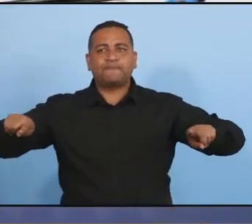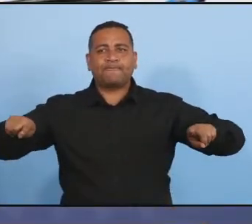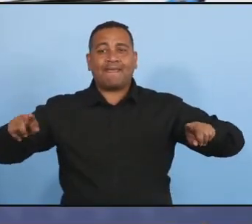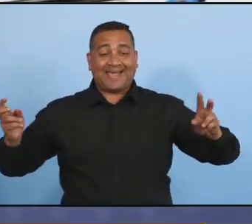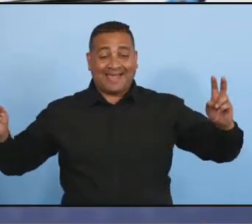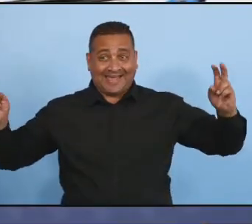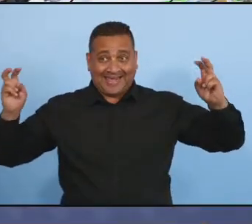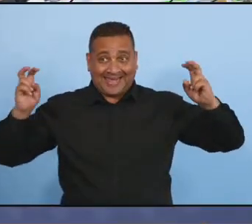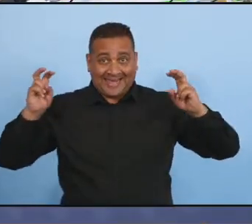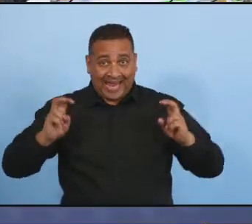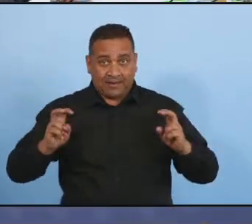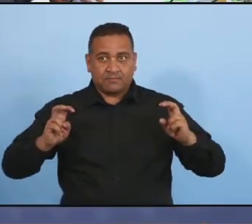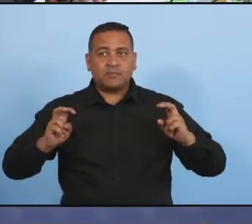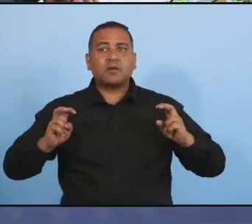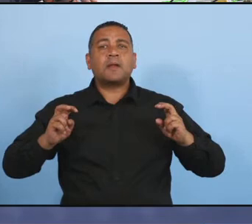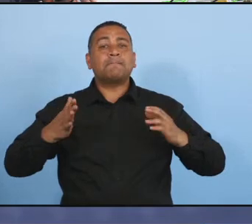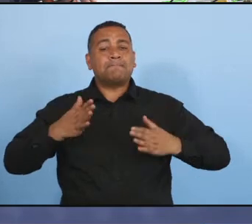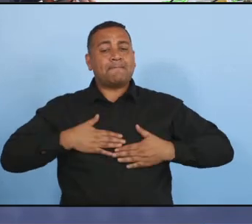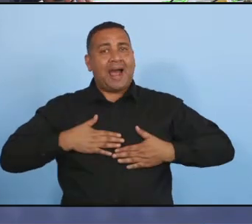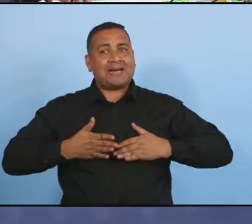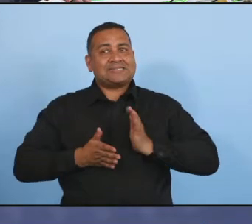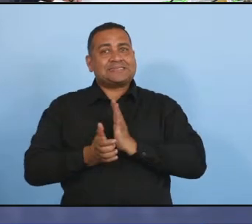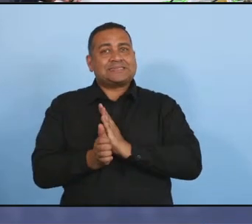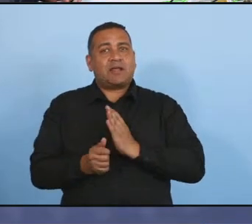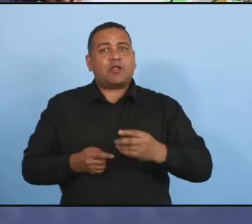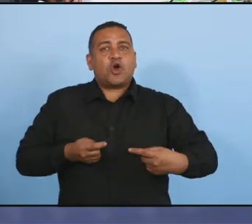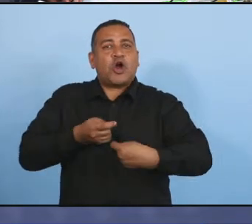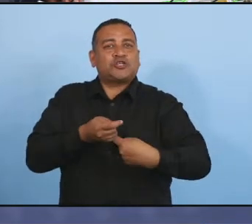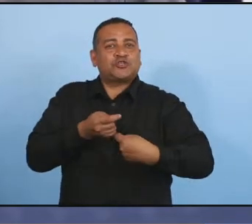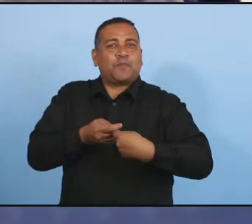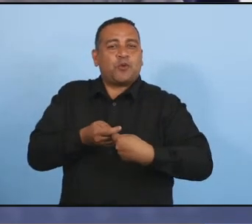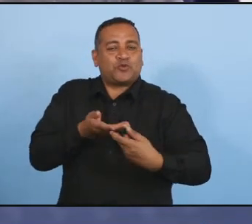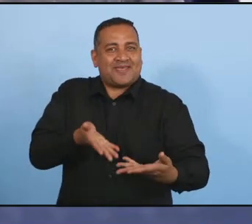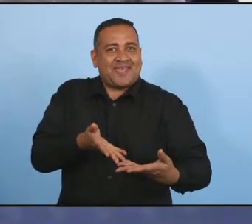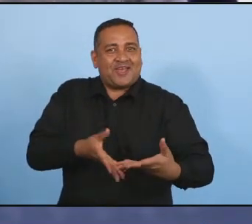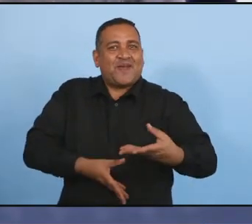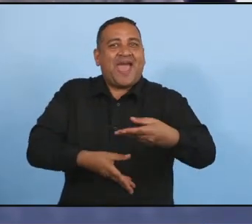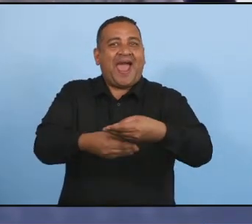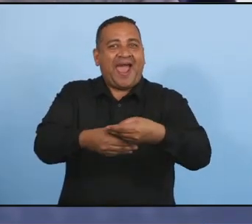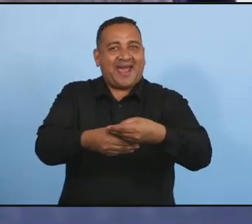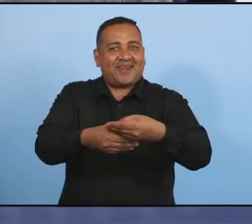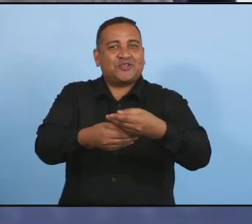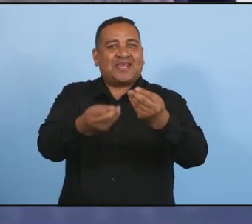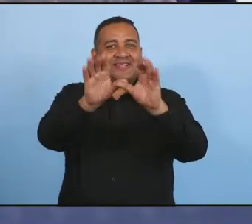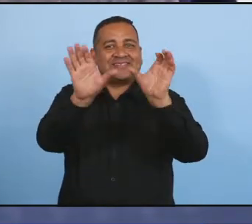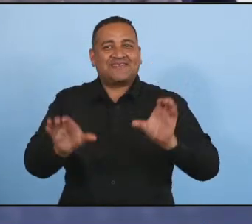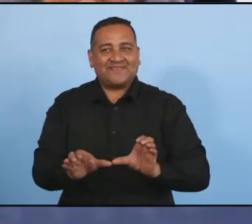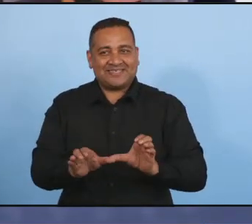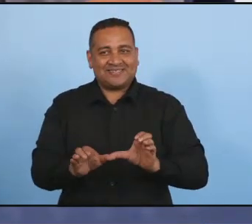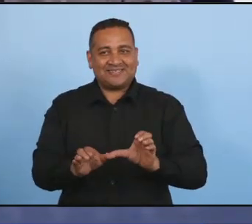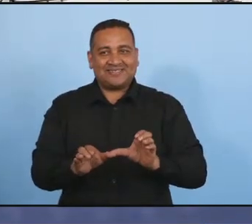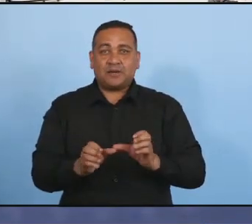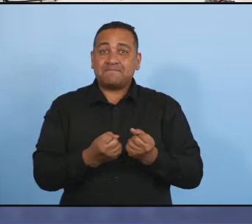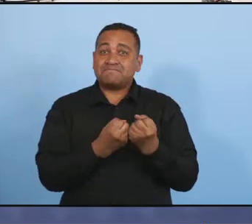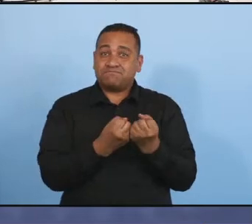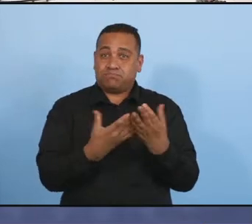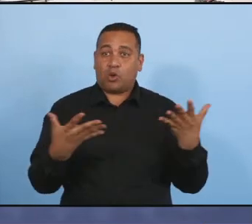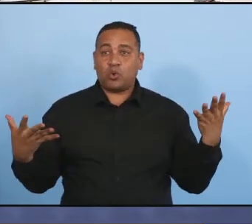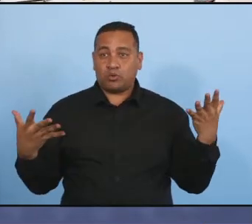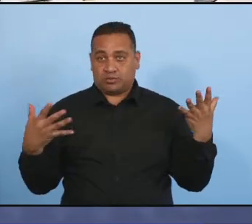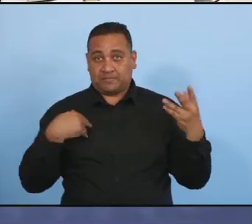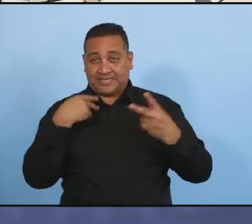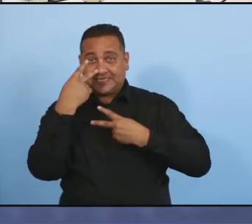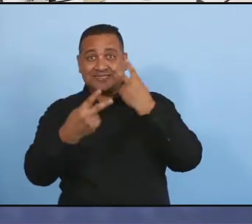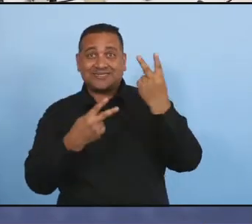upskill themselves. Yeah. Oh, wow. So no, that's absolutely brilliant, and I mean, it seems like a lot of fun because when you see all this kind of